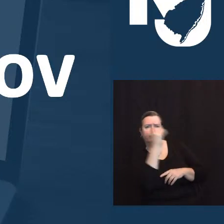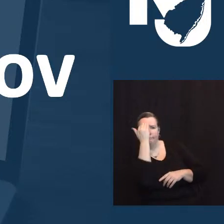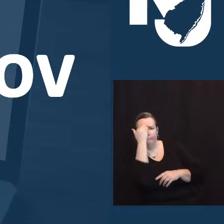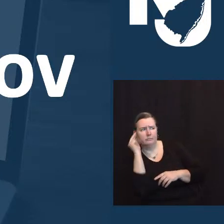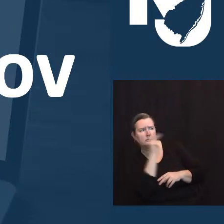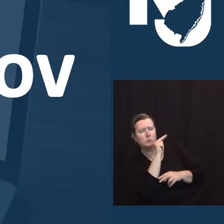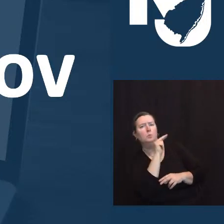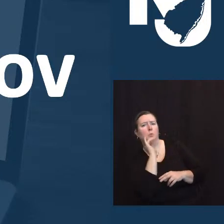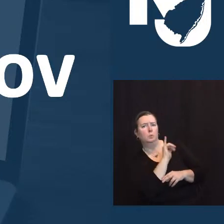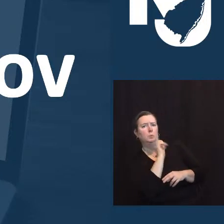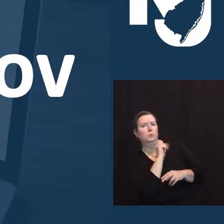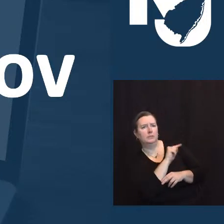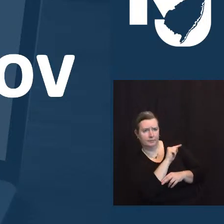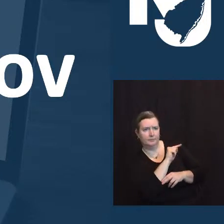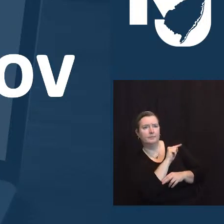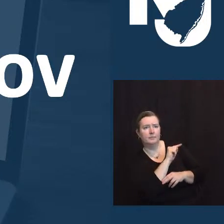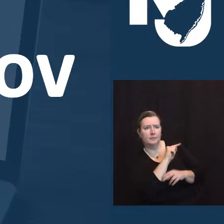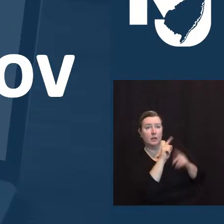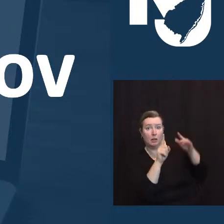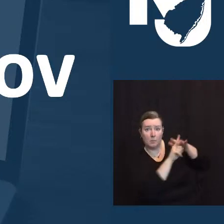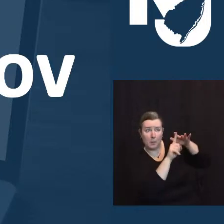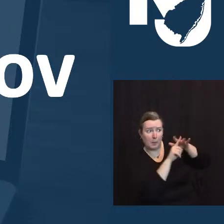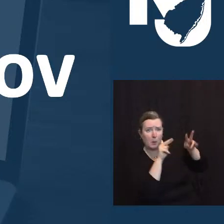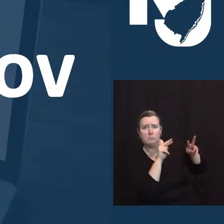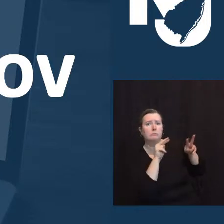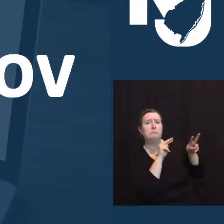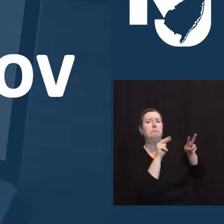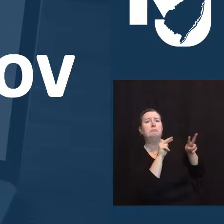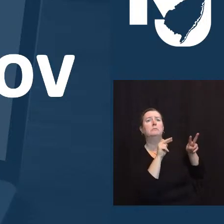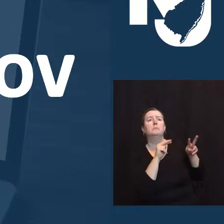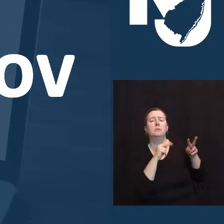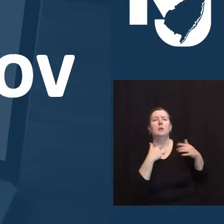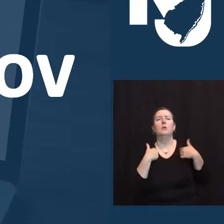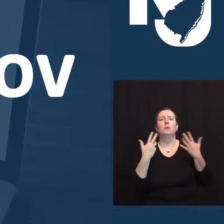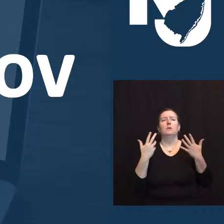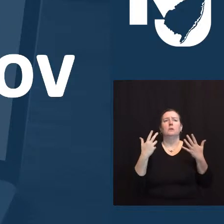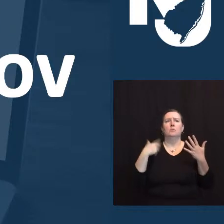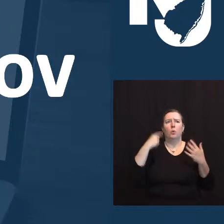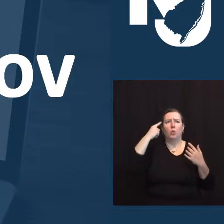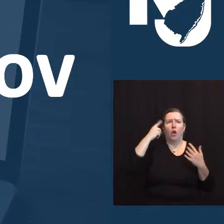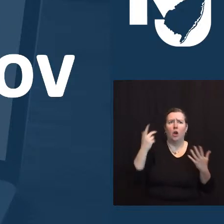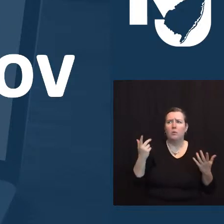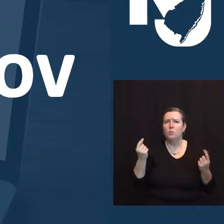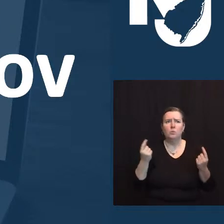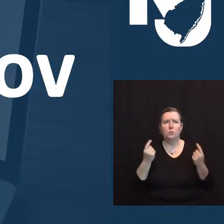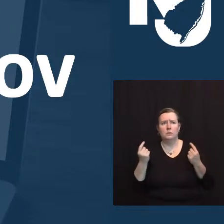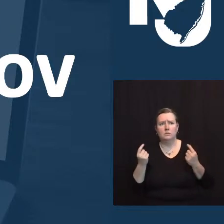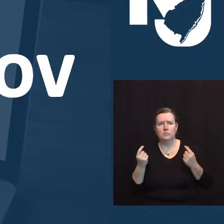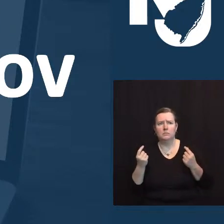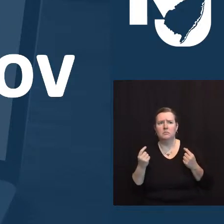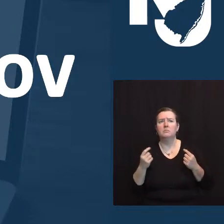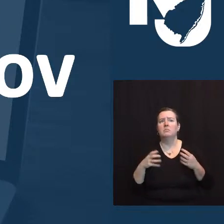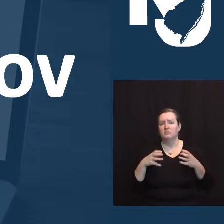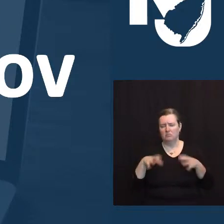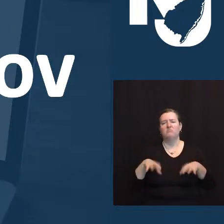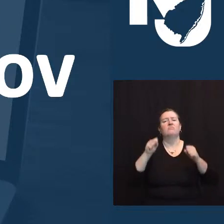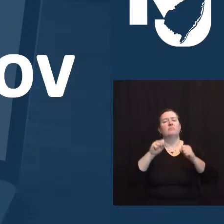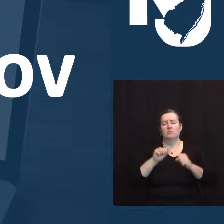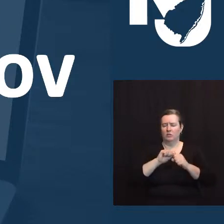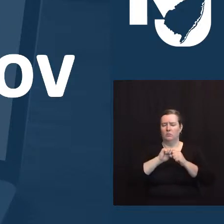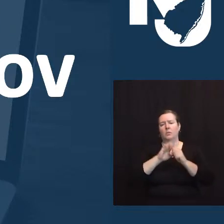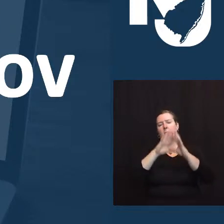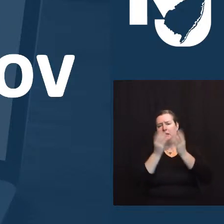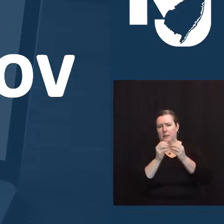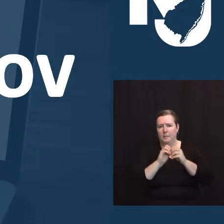were reported, we held what could be considered our first coronavirus press conference, Judy, on January 29th at the